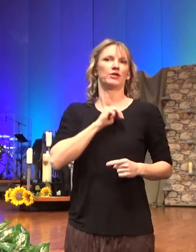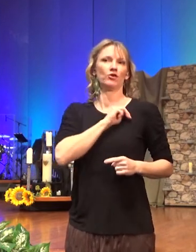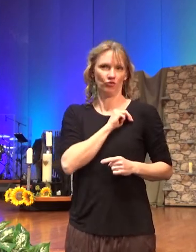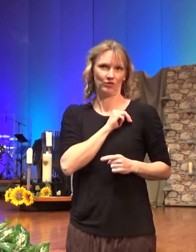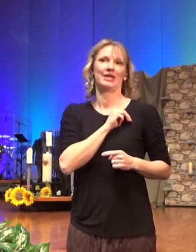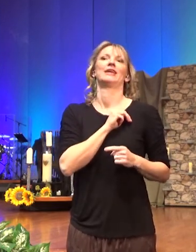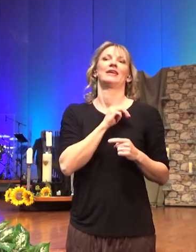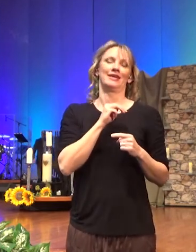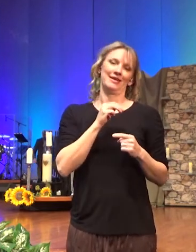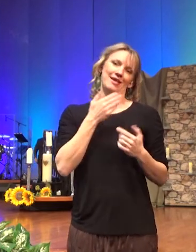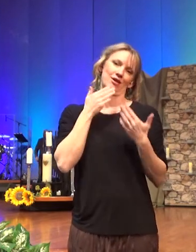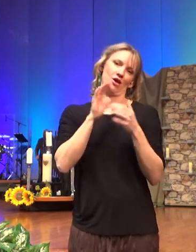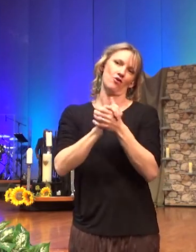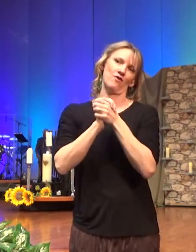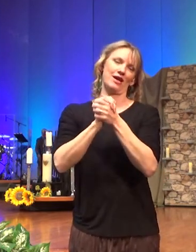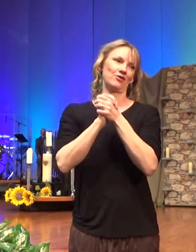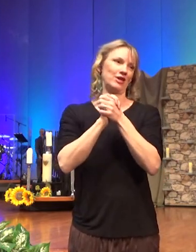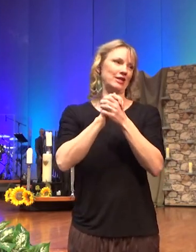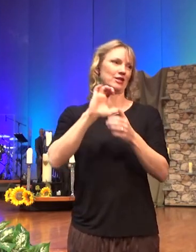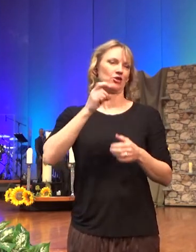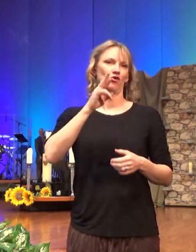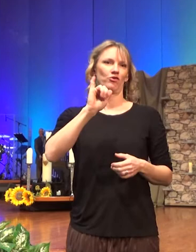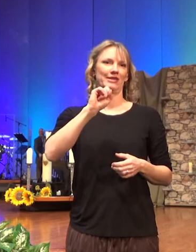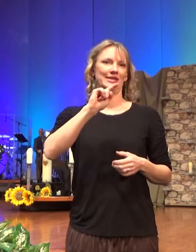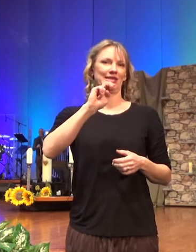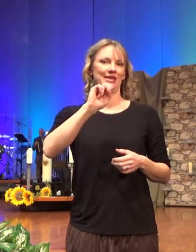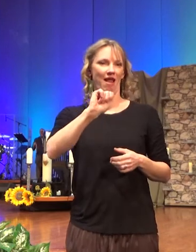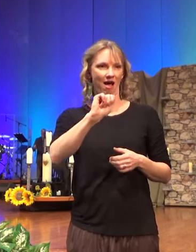presence. So congratulations to you, Christina.